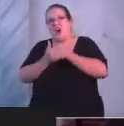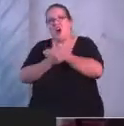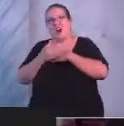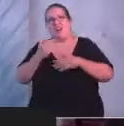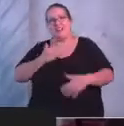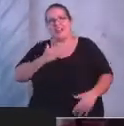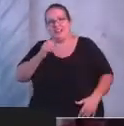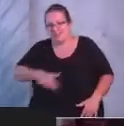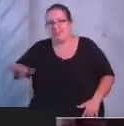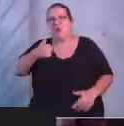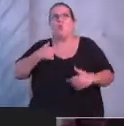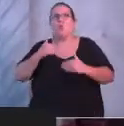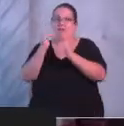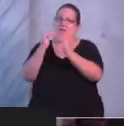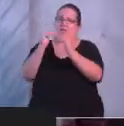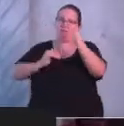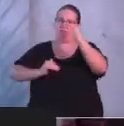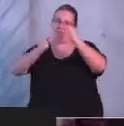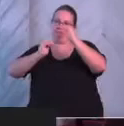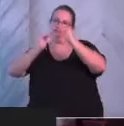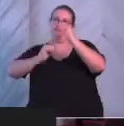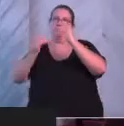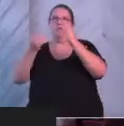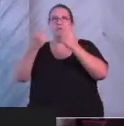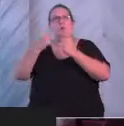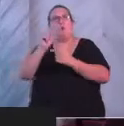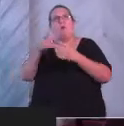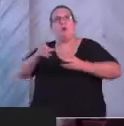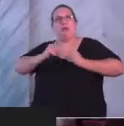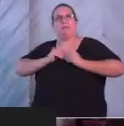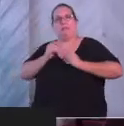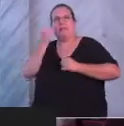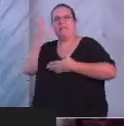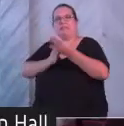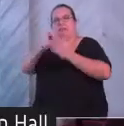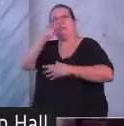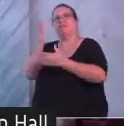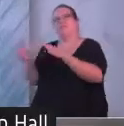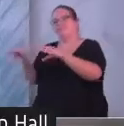accept kids being allowed to go to sleep at night with an empty belly. Thank you.